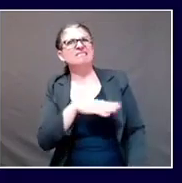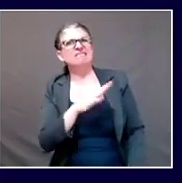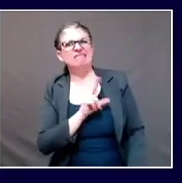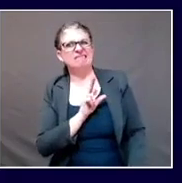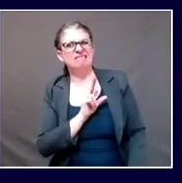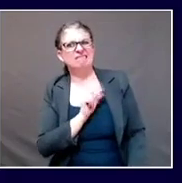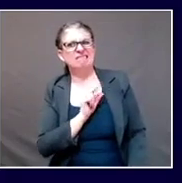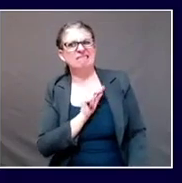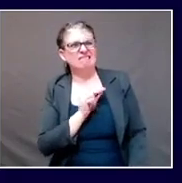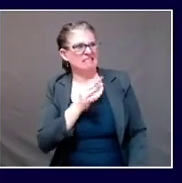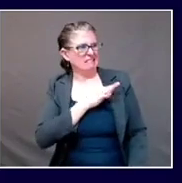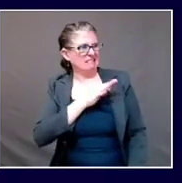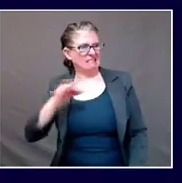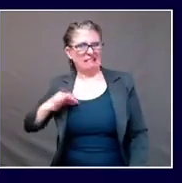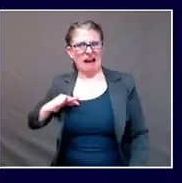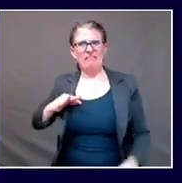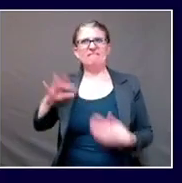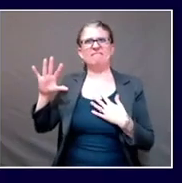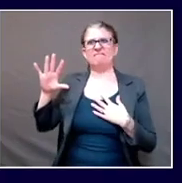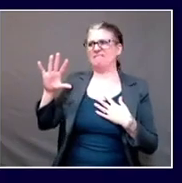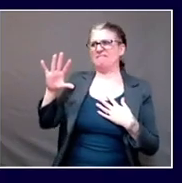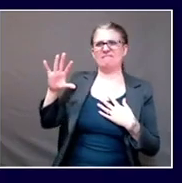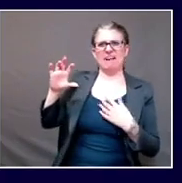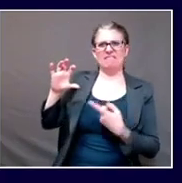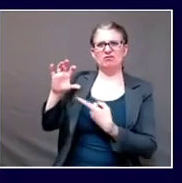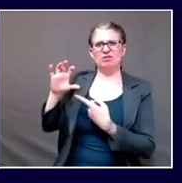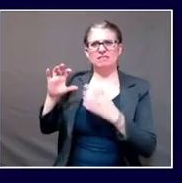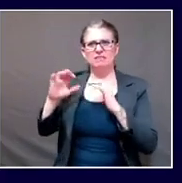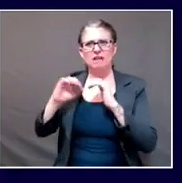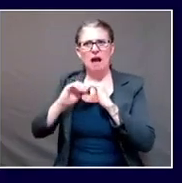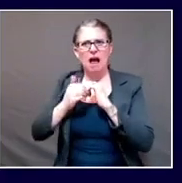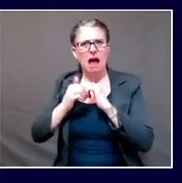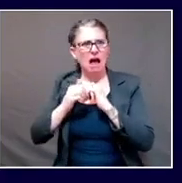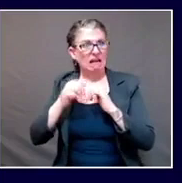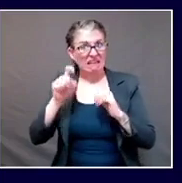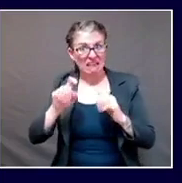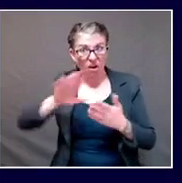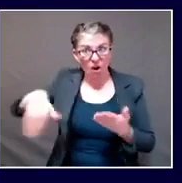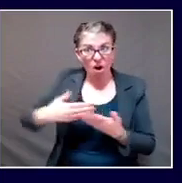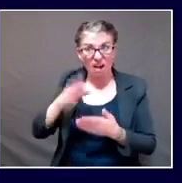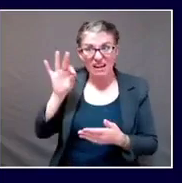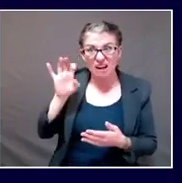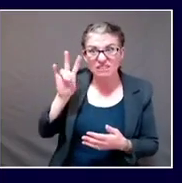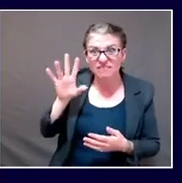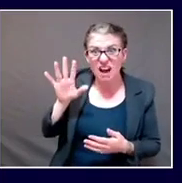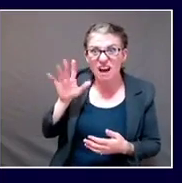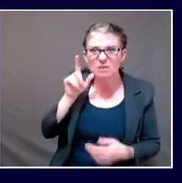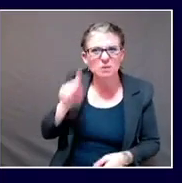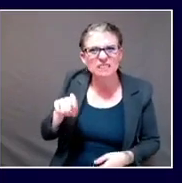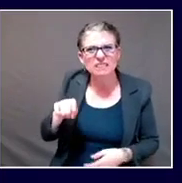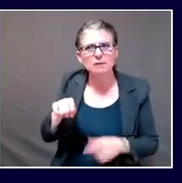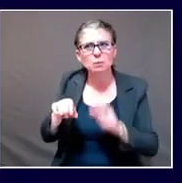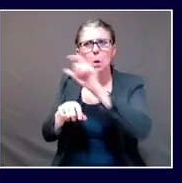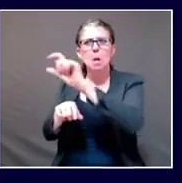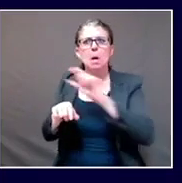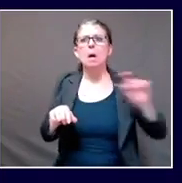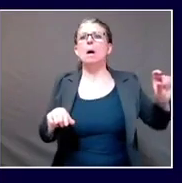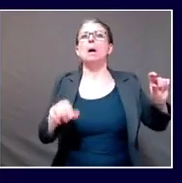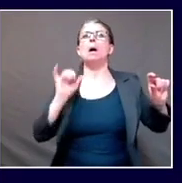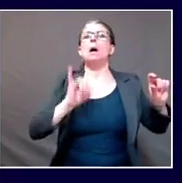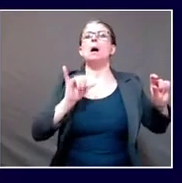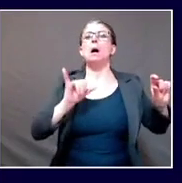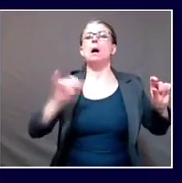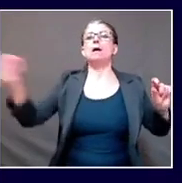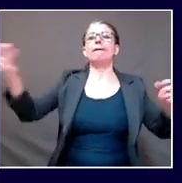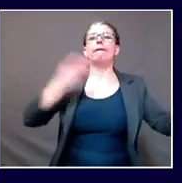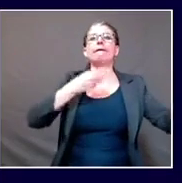with chief medical officers across the state. Uh, what we realized is that there were some hospitals again that could use a little bit